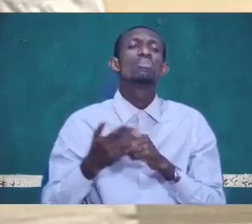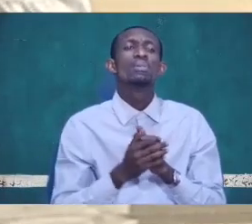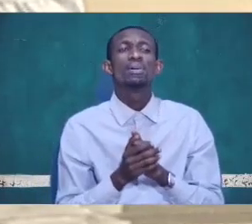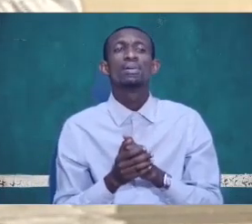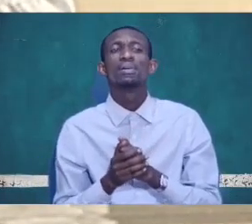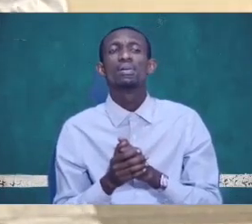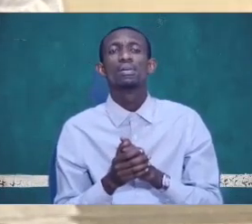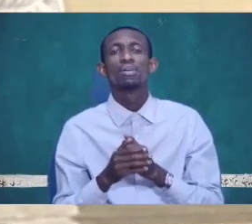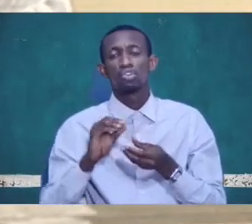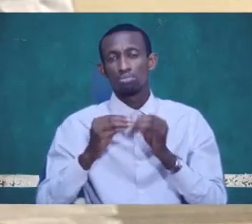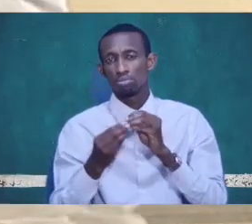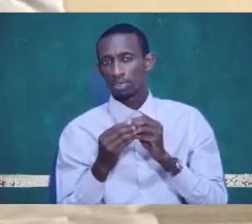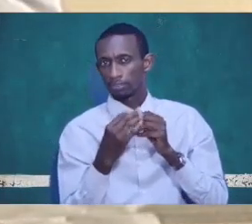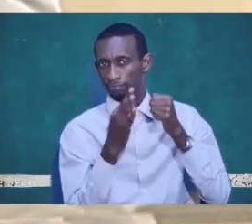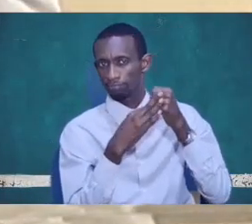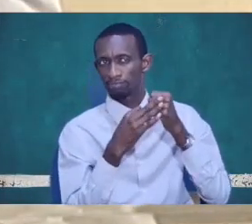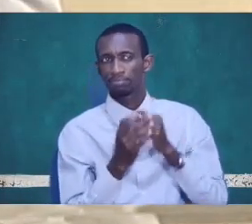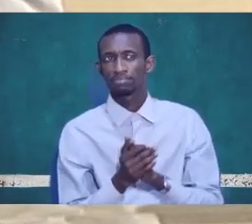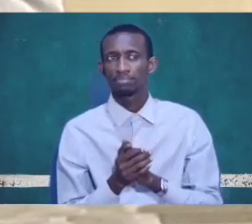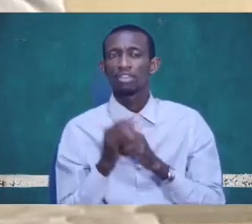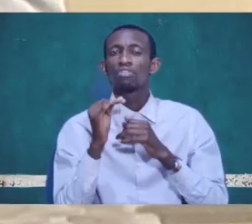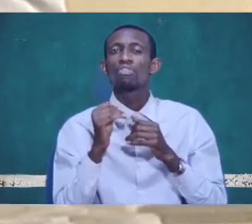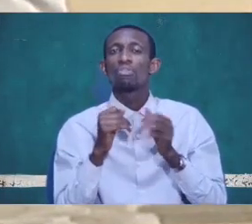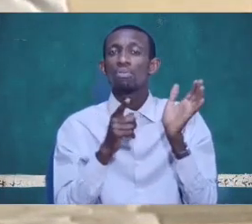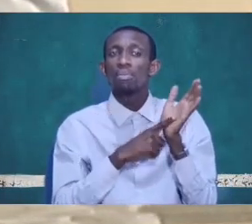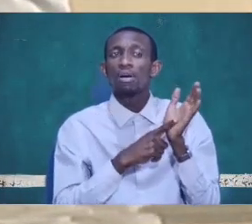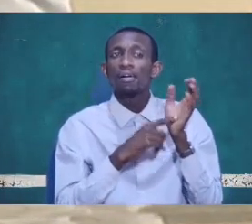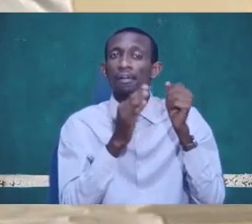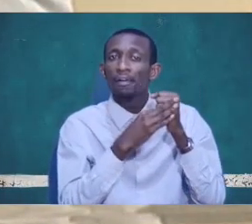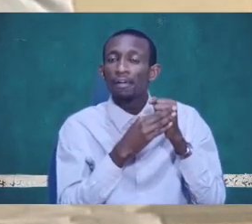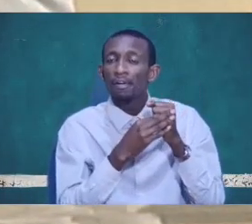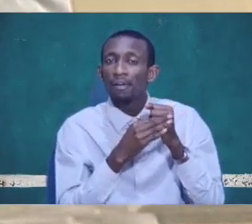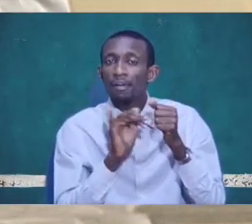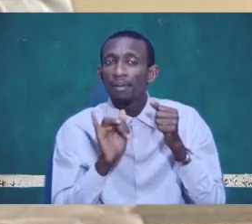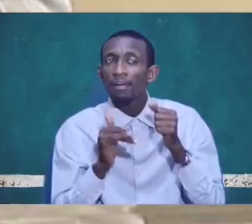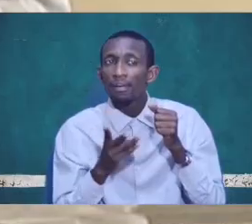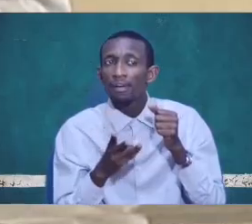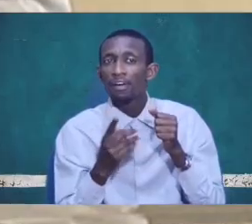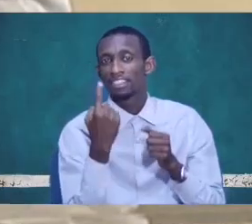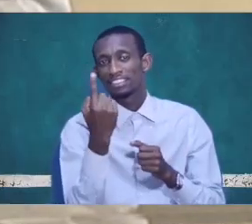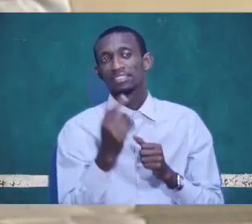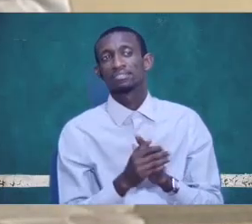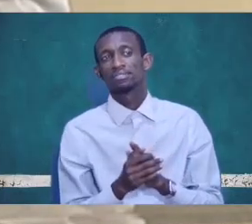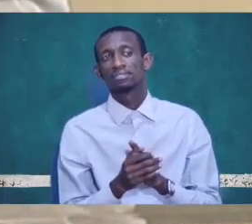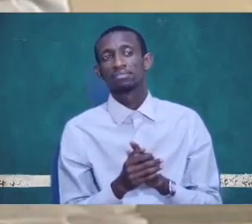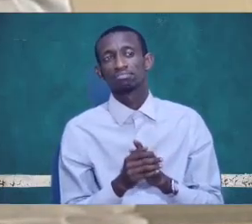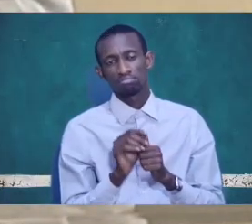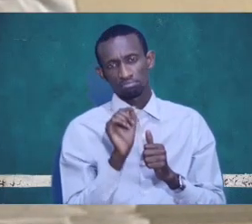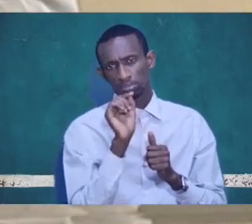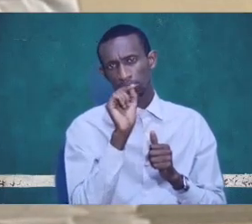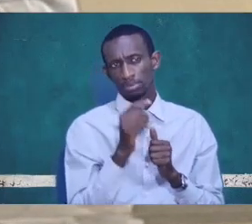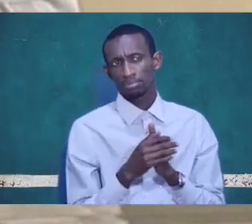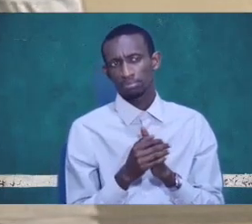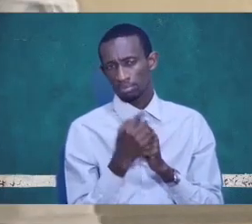of 8. And if we remove the 8 we have used, 1 remains. And then we go to the